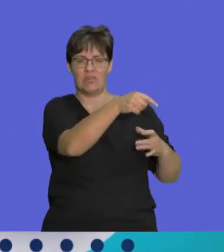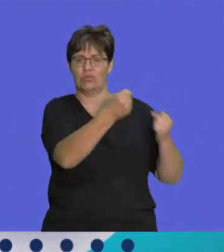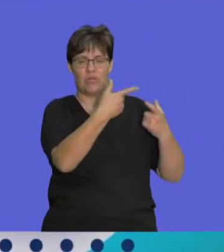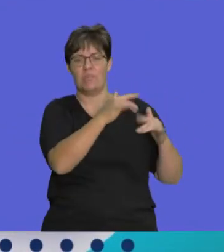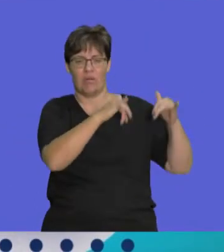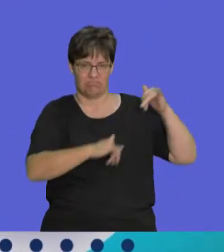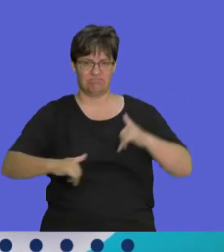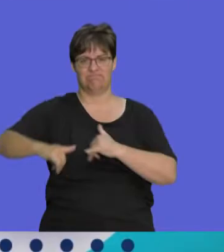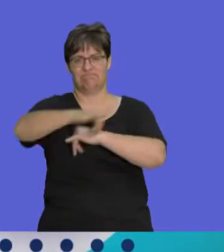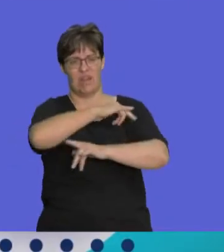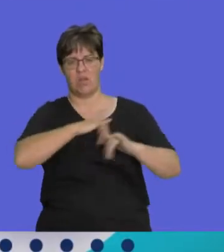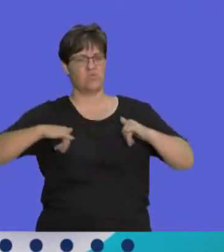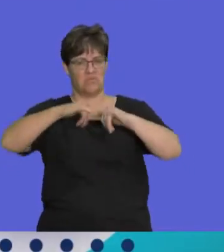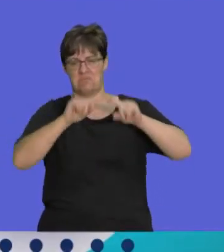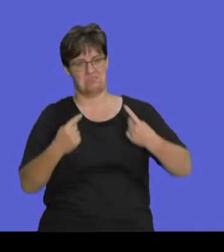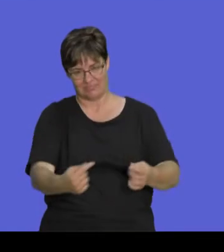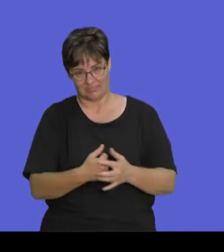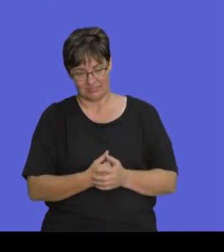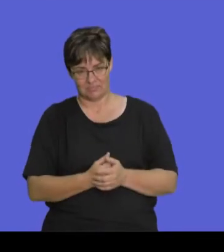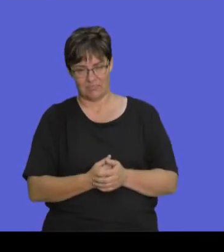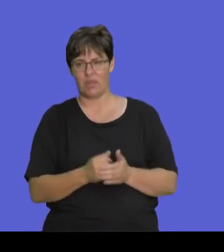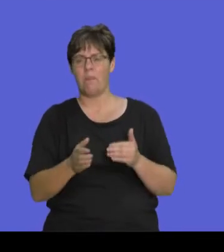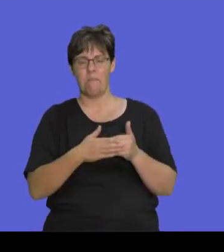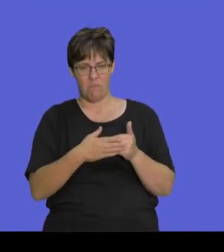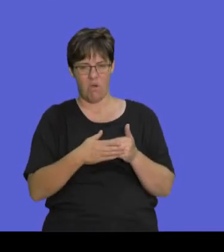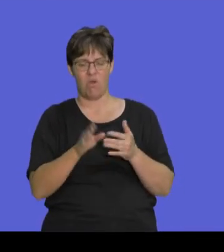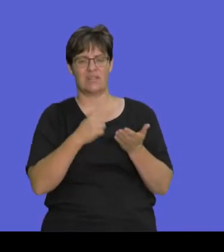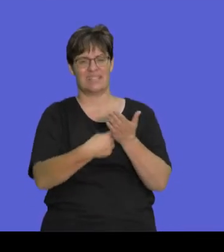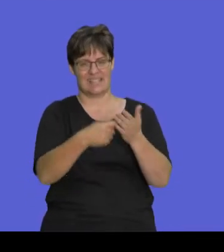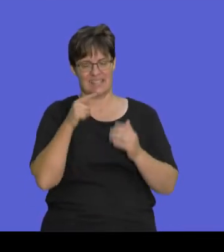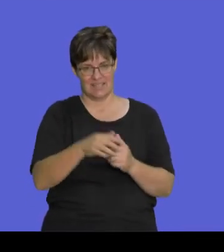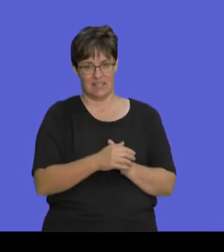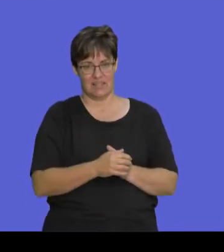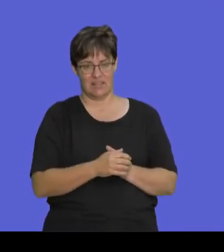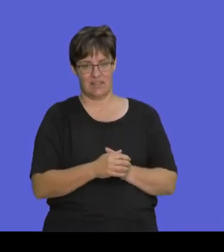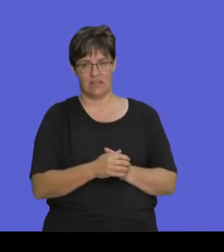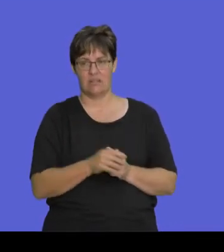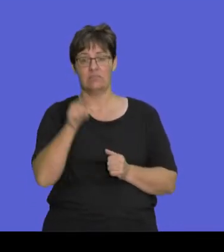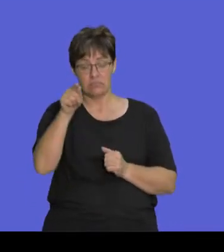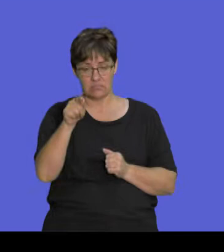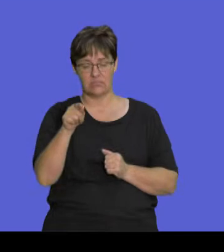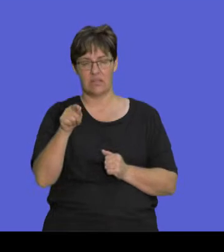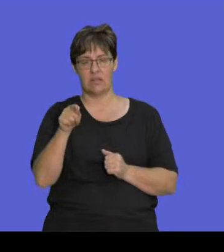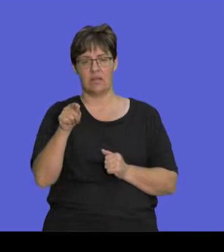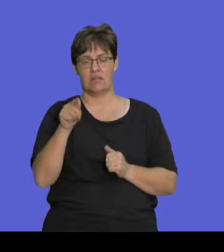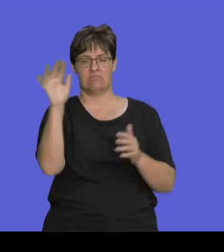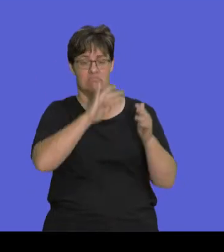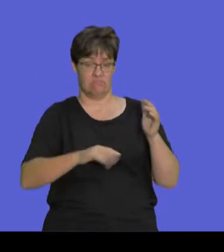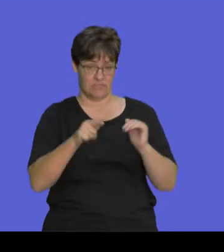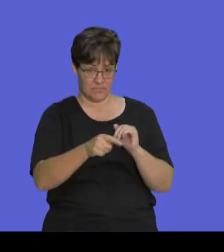actually non-uniform, right? So we shall talk a little bit more about that. Now, here's a